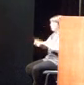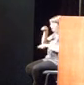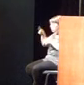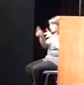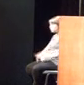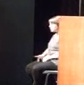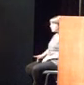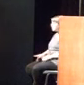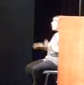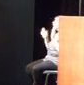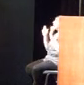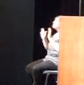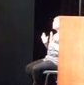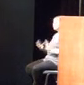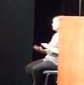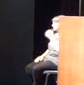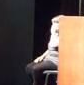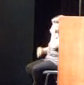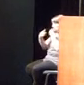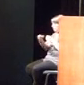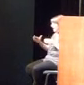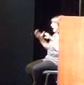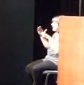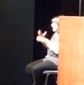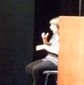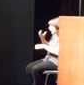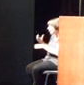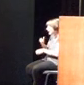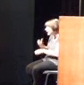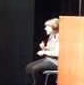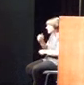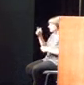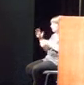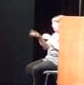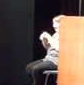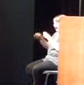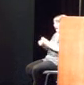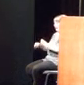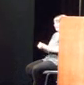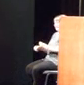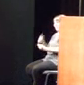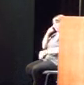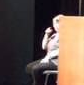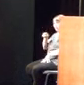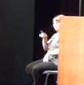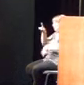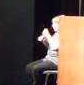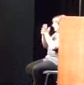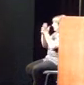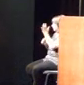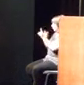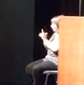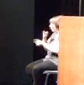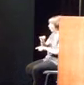incredible. This teacher calculates, it all adds up in her favor. You cannot subtract from